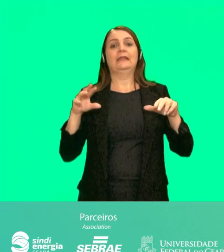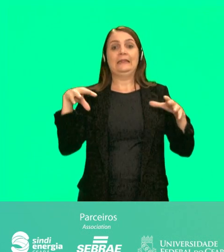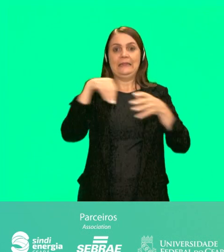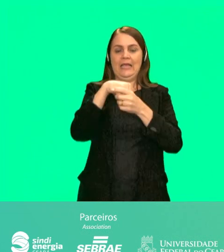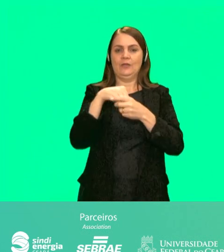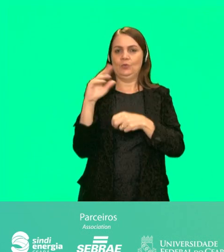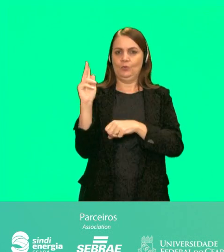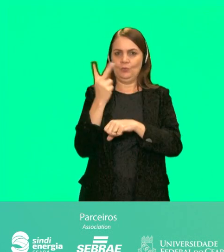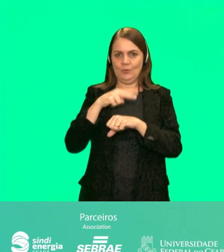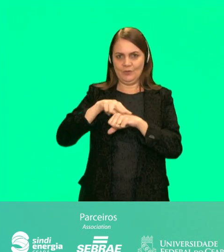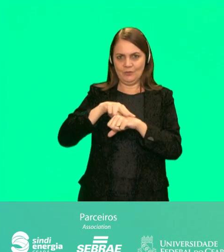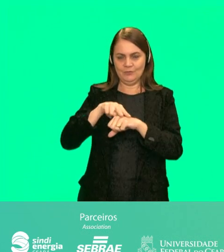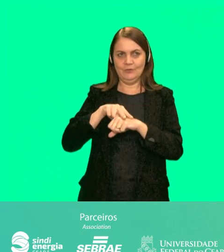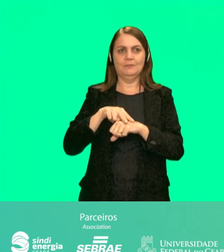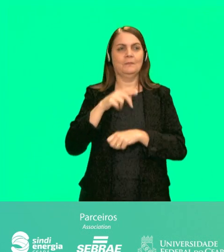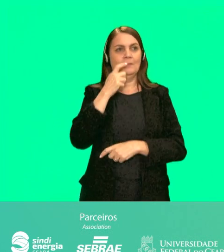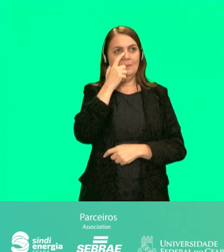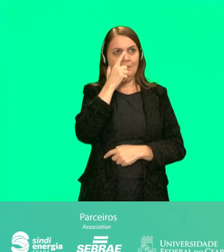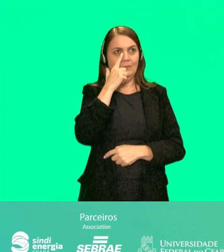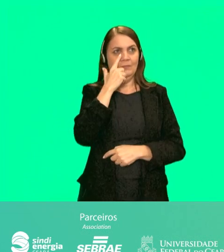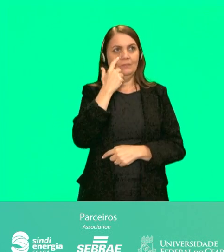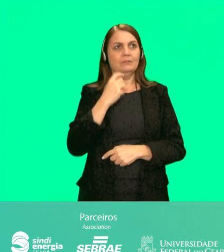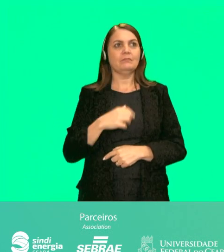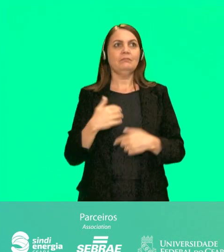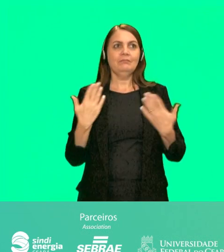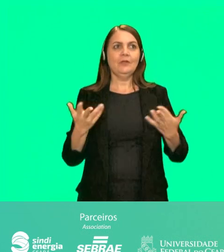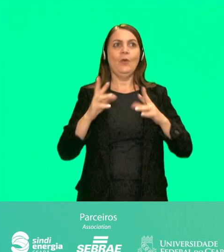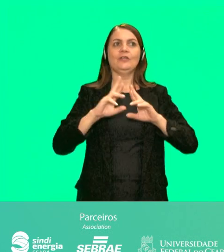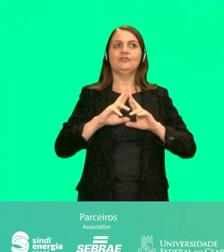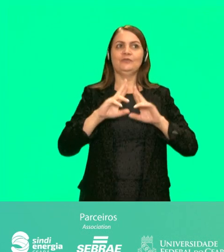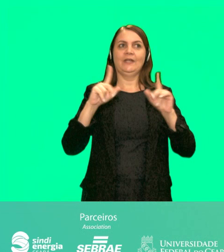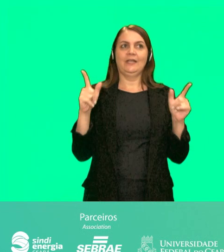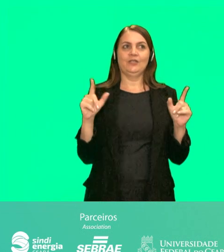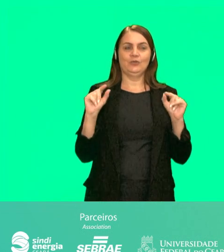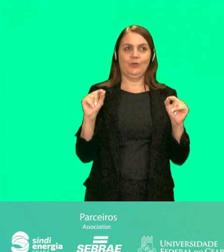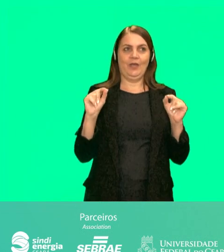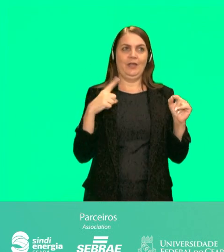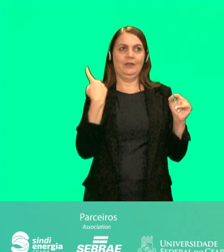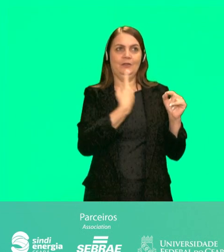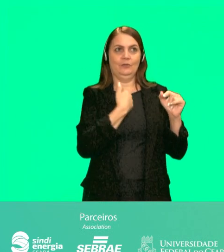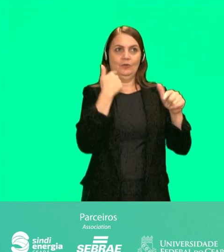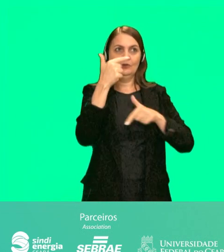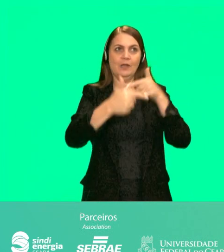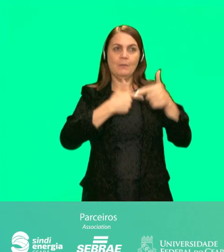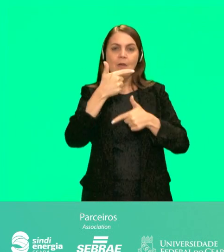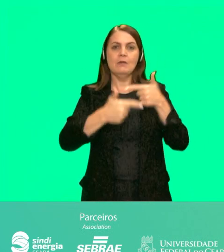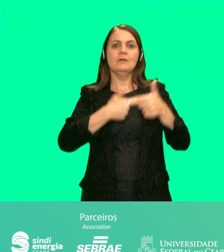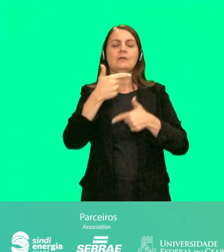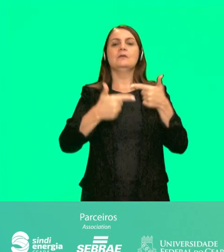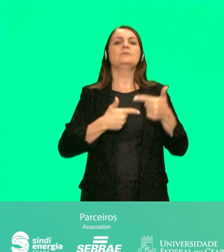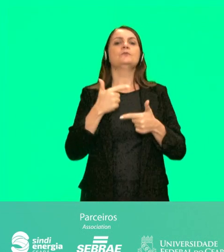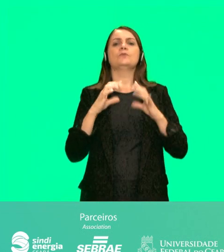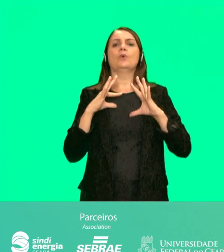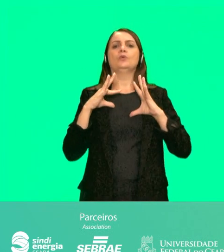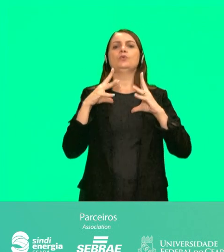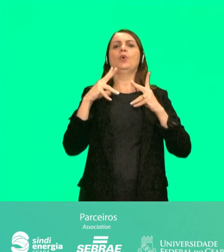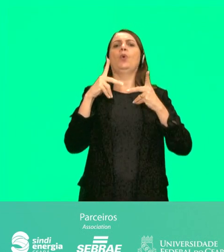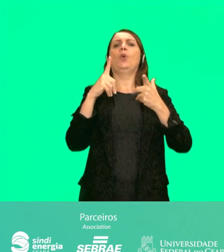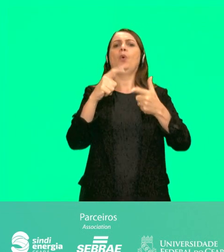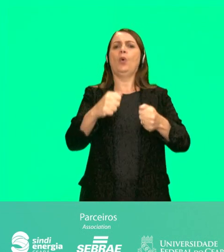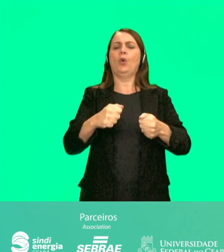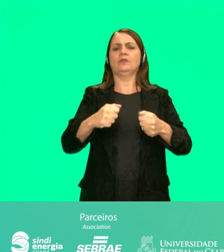of the biomethane usage for the hydrogen. So we work with the competencies we